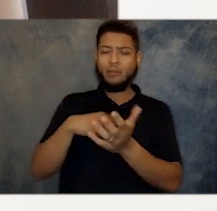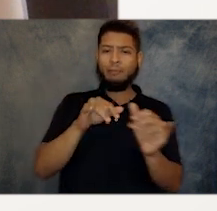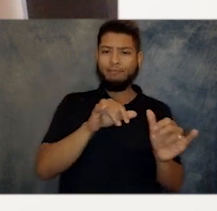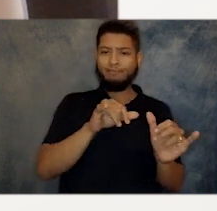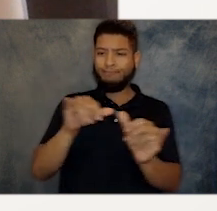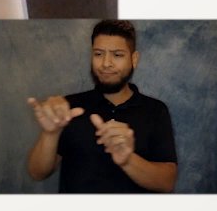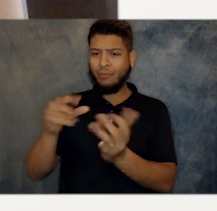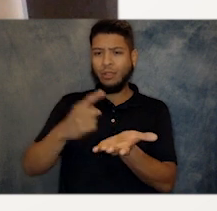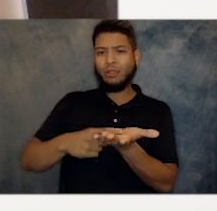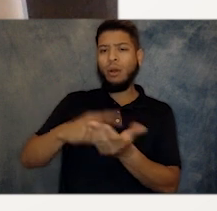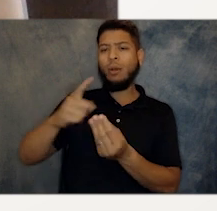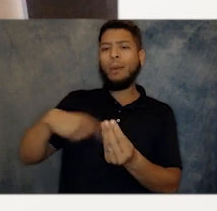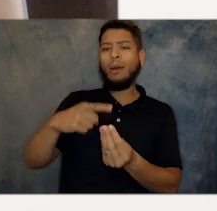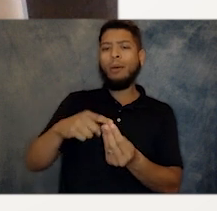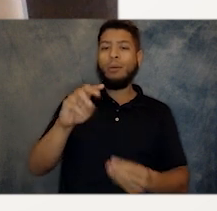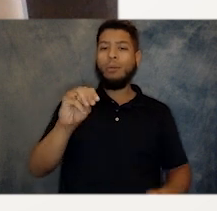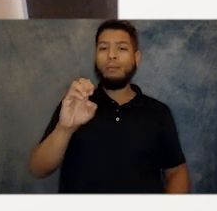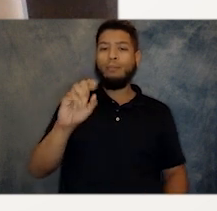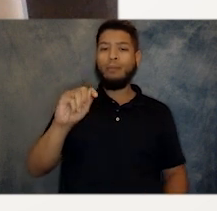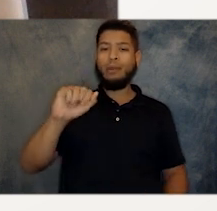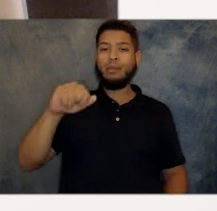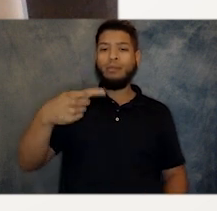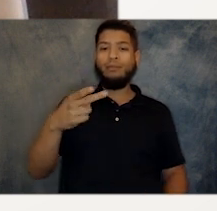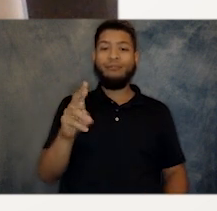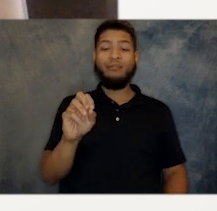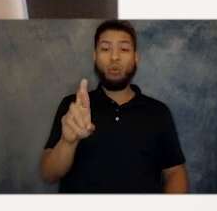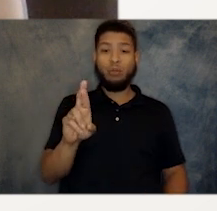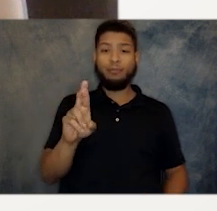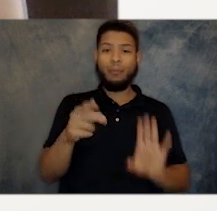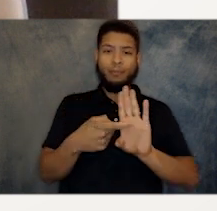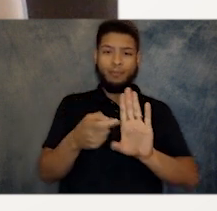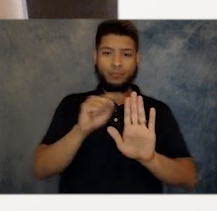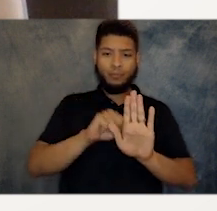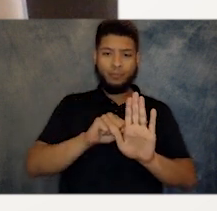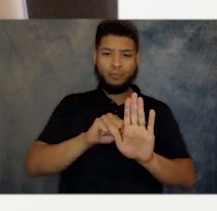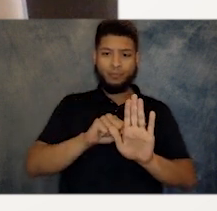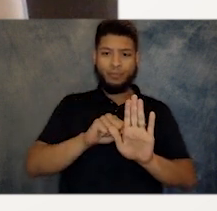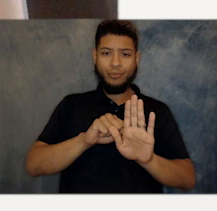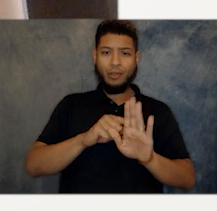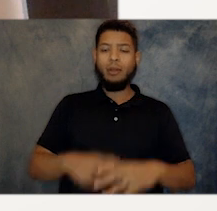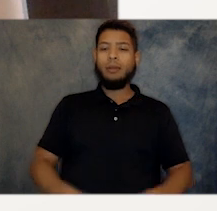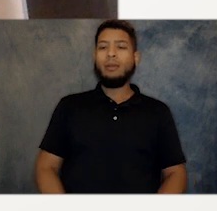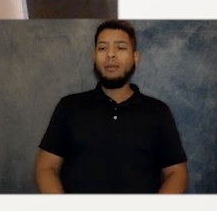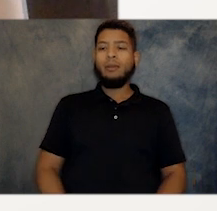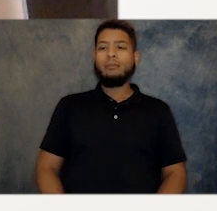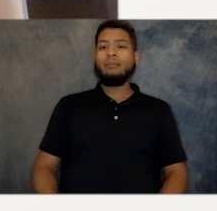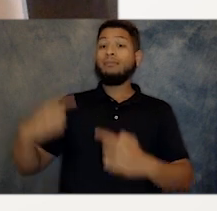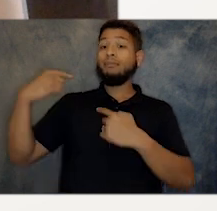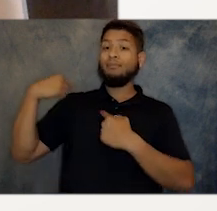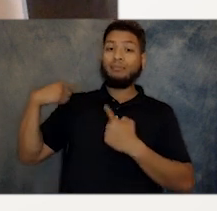videos. Perhaps most prevalent across the interviews is a discussion and investigation of